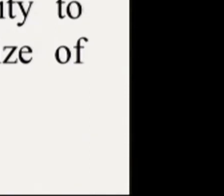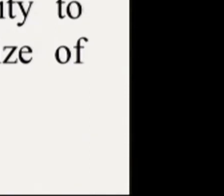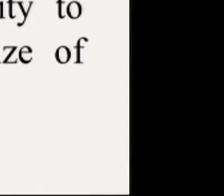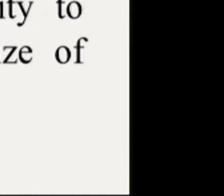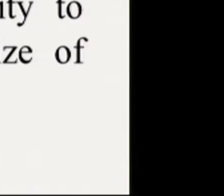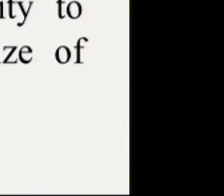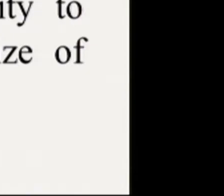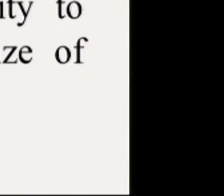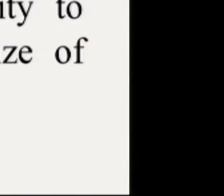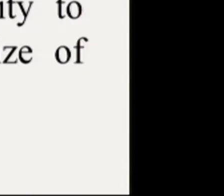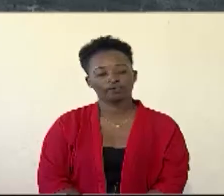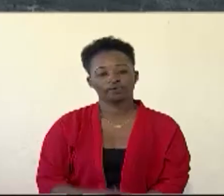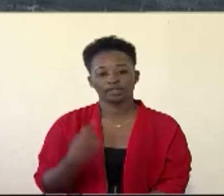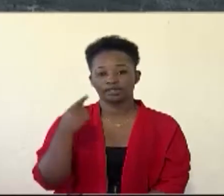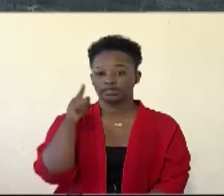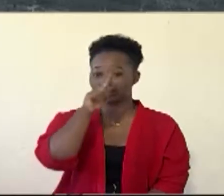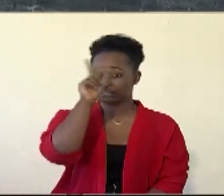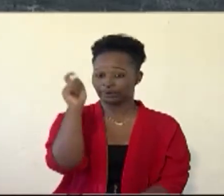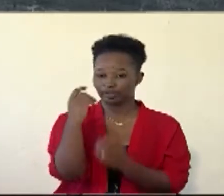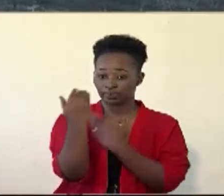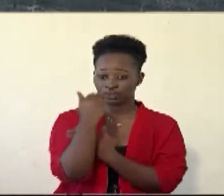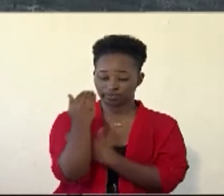The question, they need us to